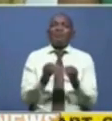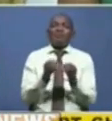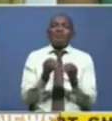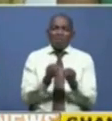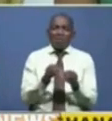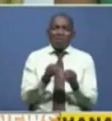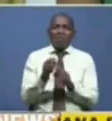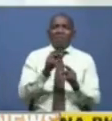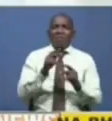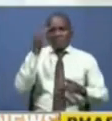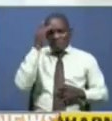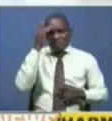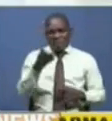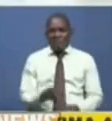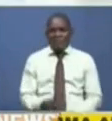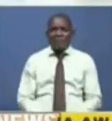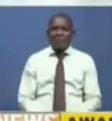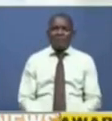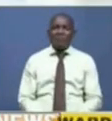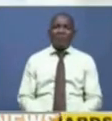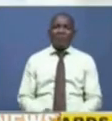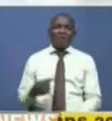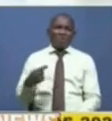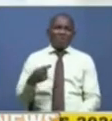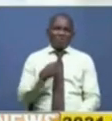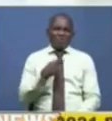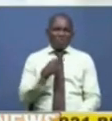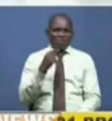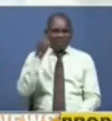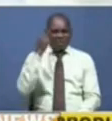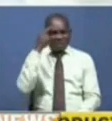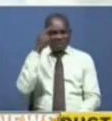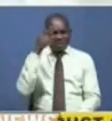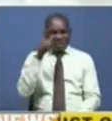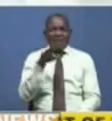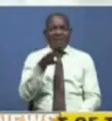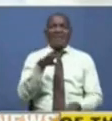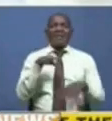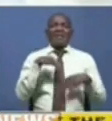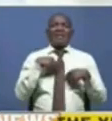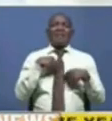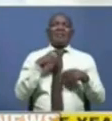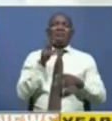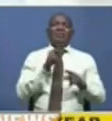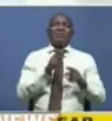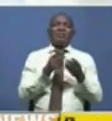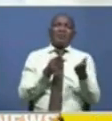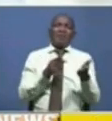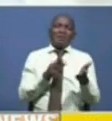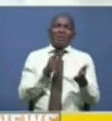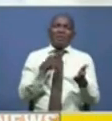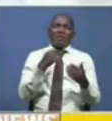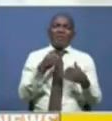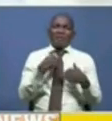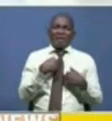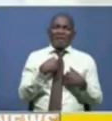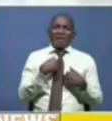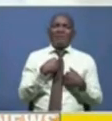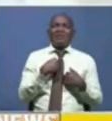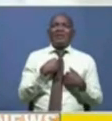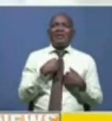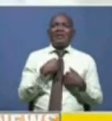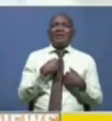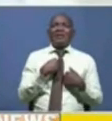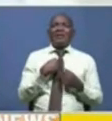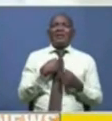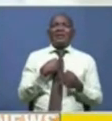to patients. We are looking at admitting people who have an acute need for care.